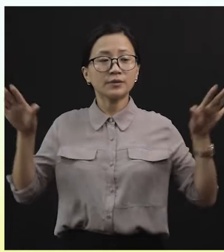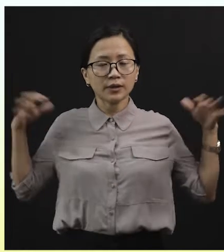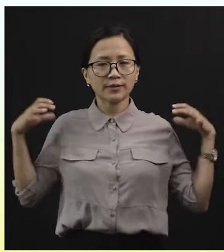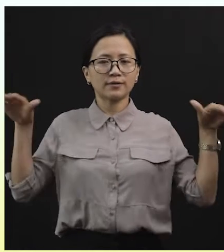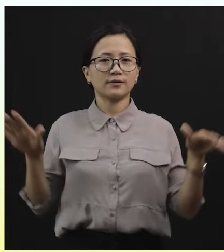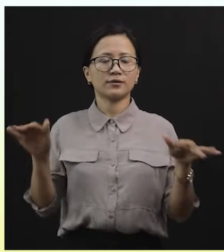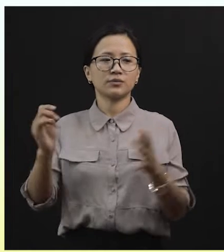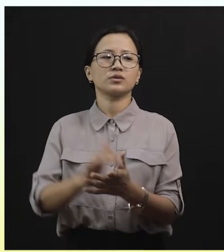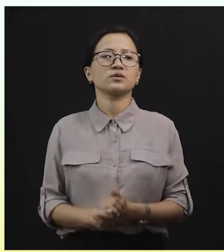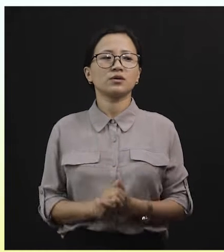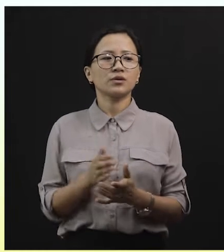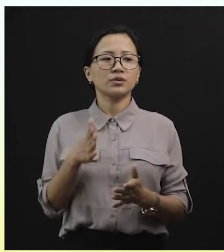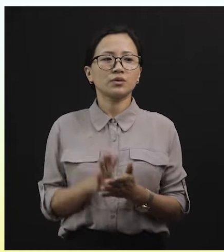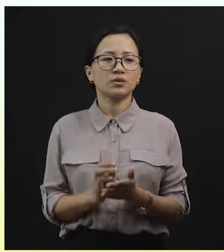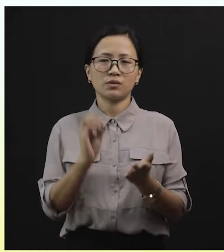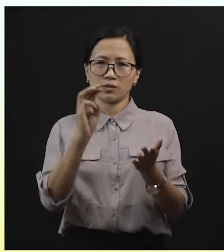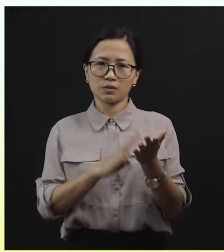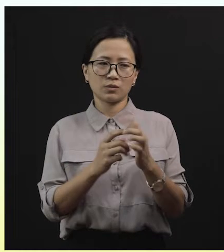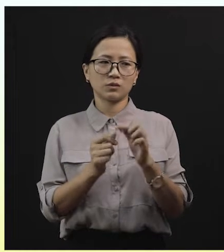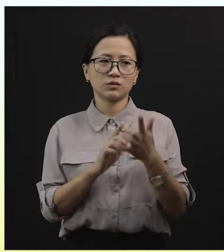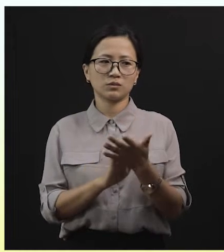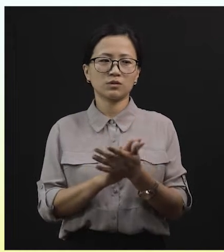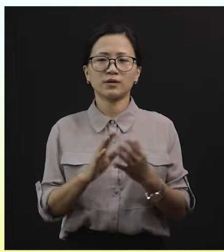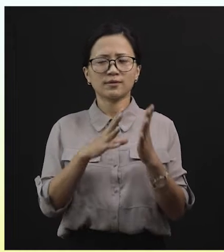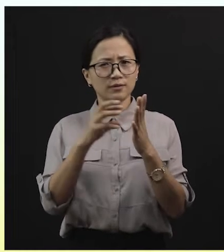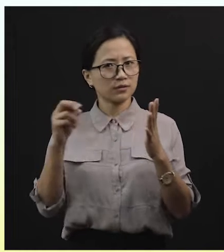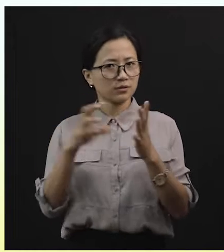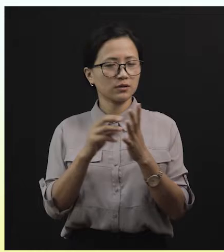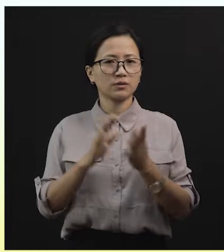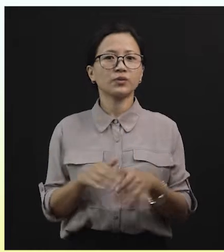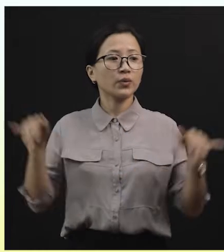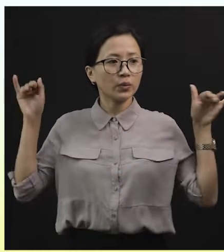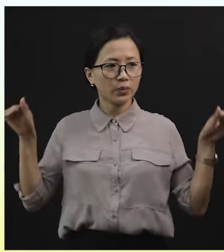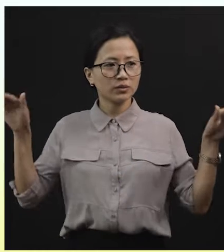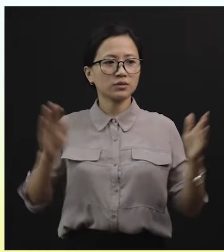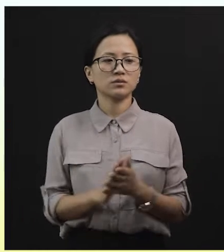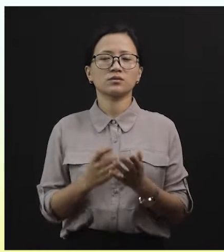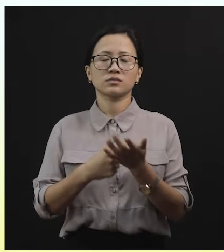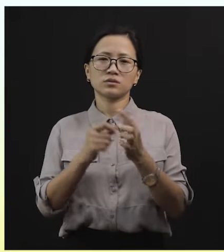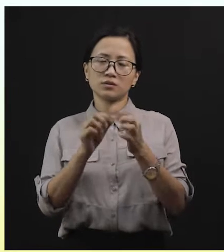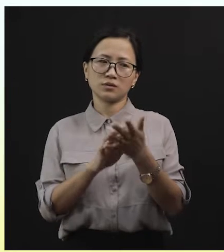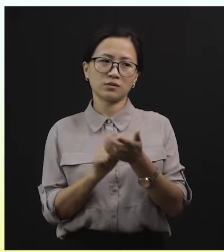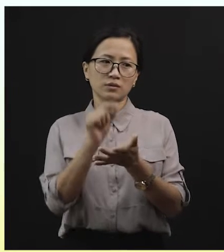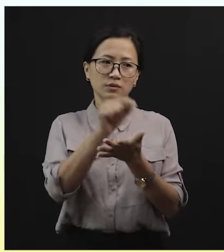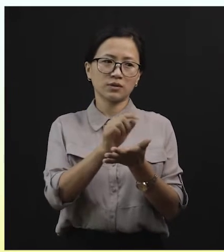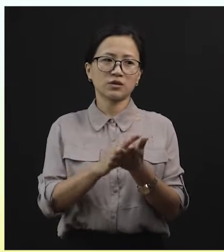cheerily, nor grasshopper so light of lip, nor dancing